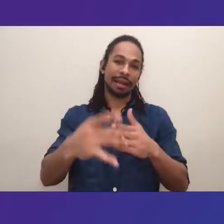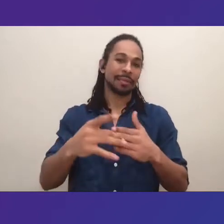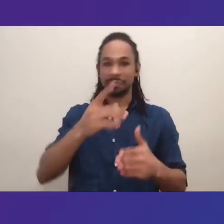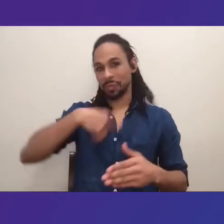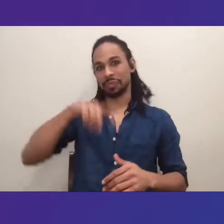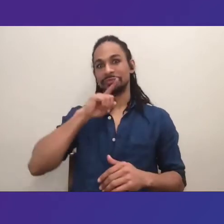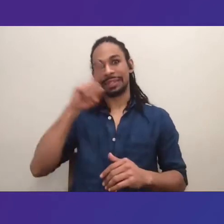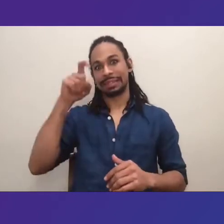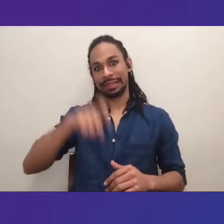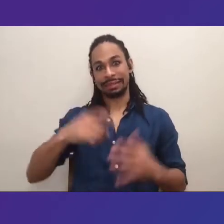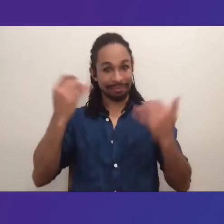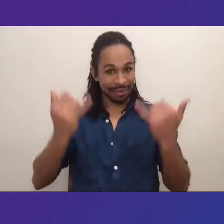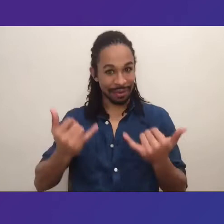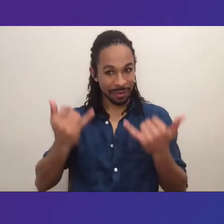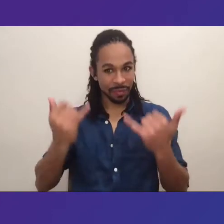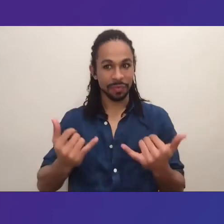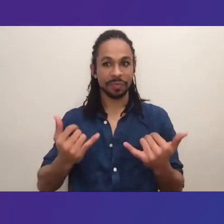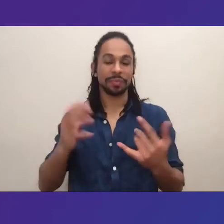there's just